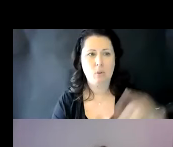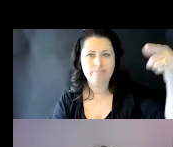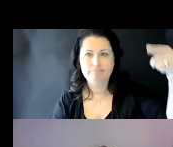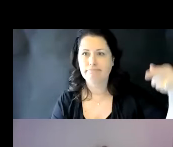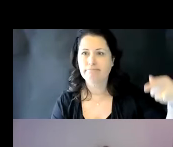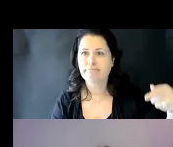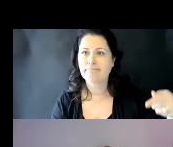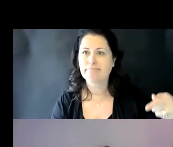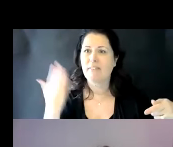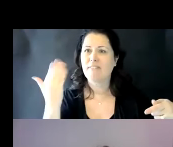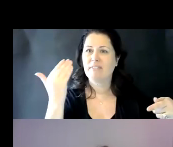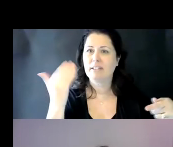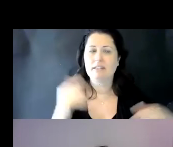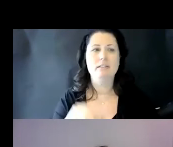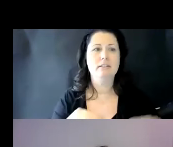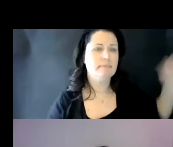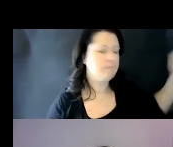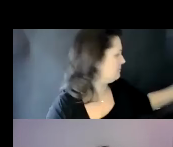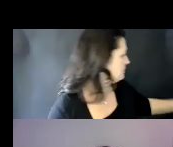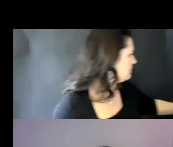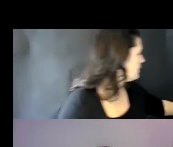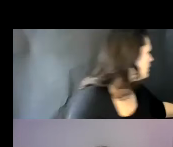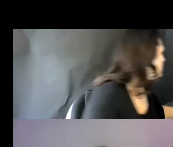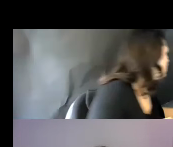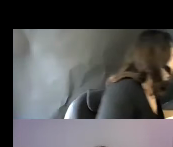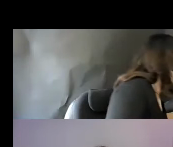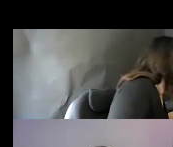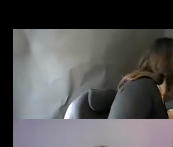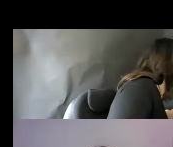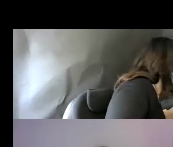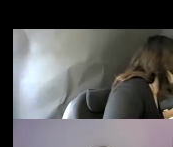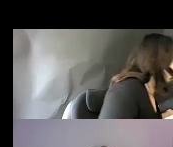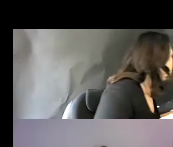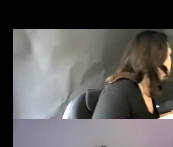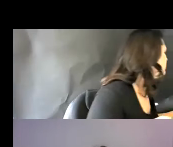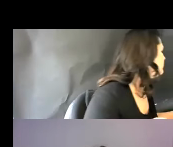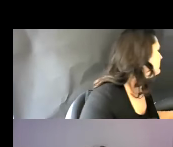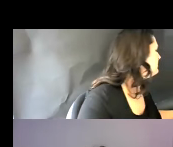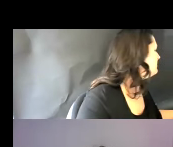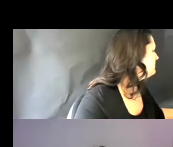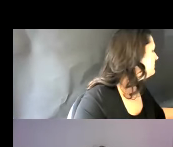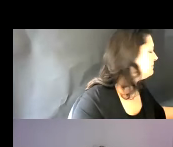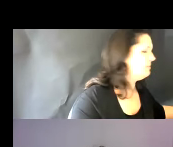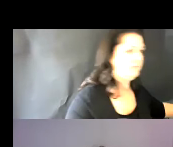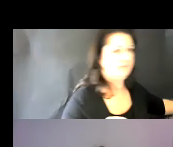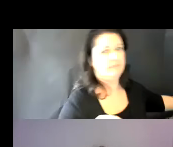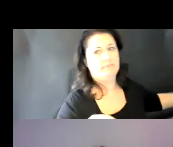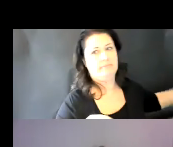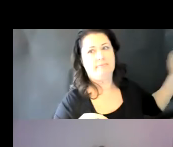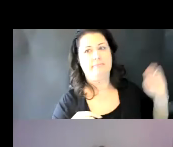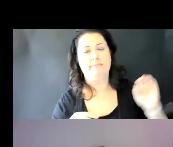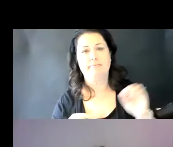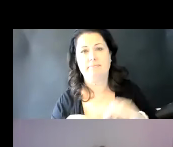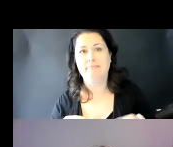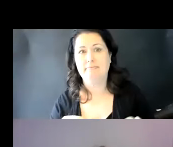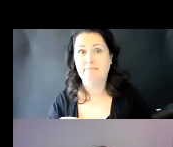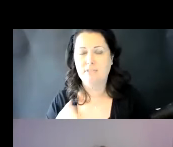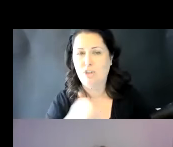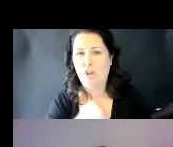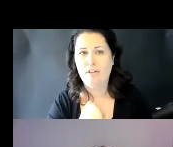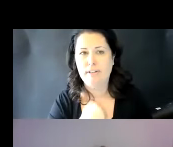Practicing harm reduction. They couldn't, the professionals struggled to agree on this because of course they slipped into the, is